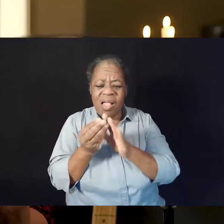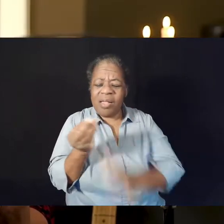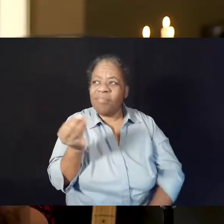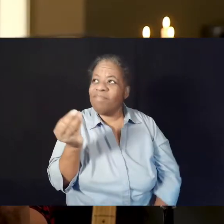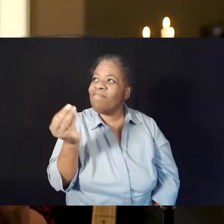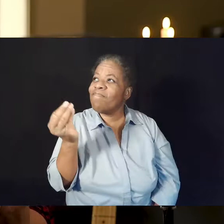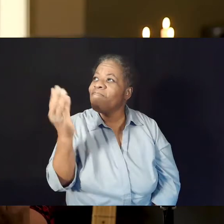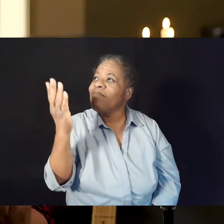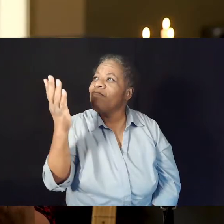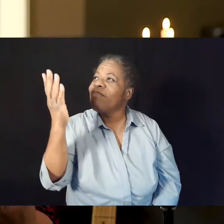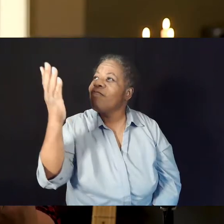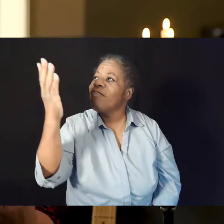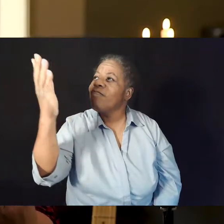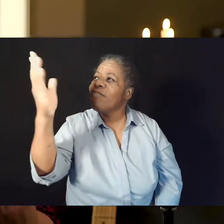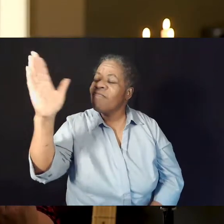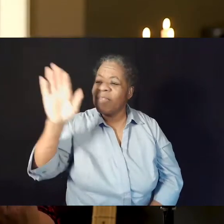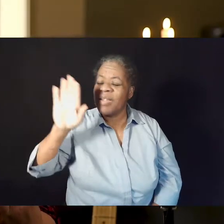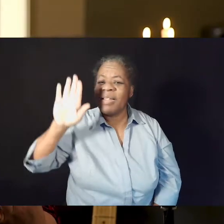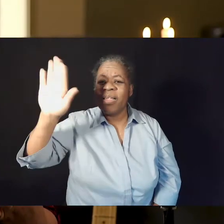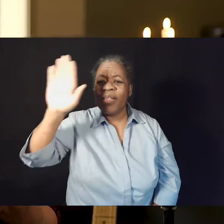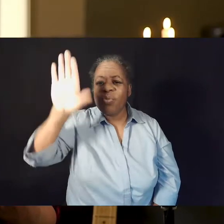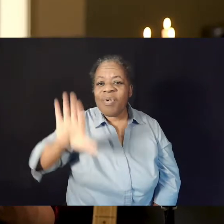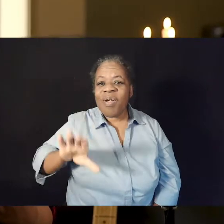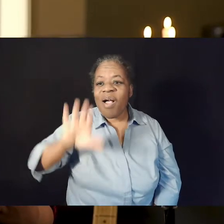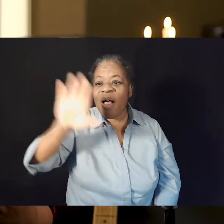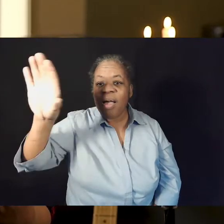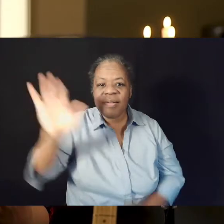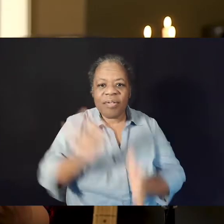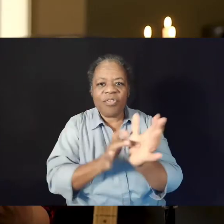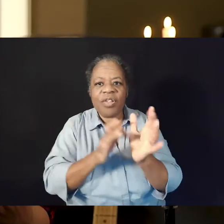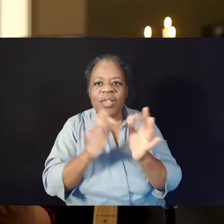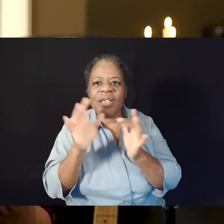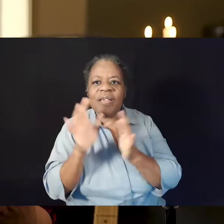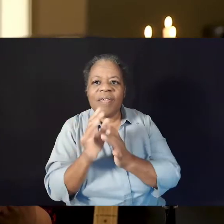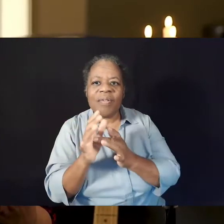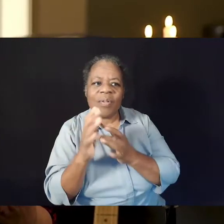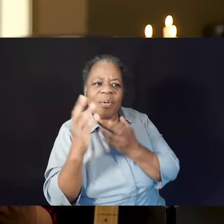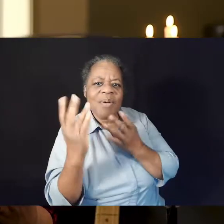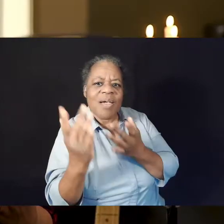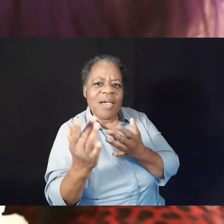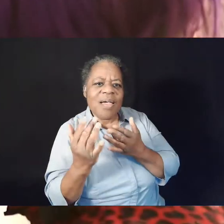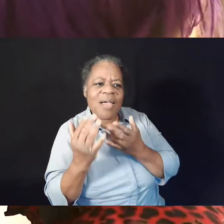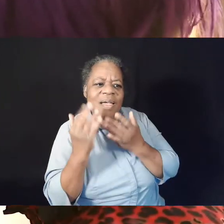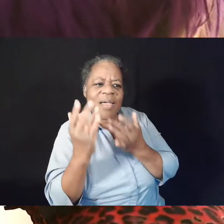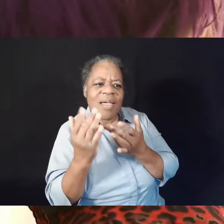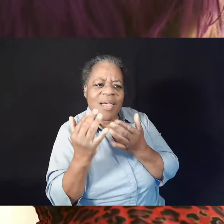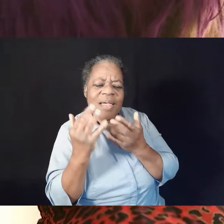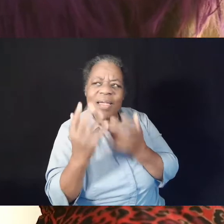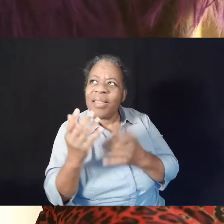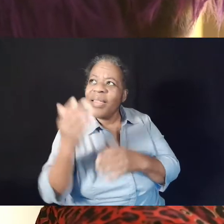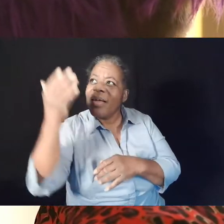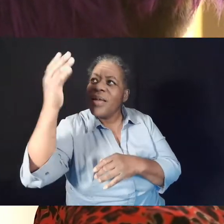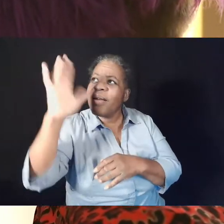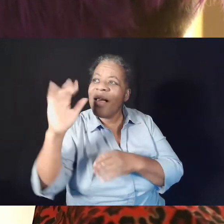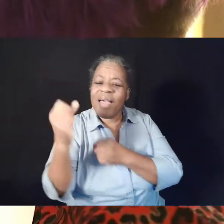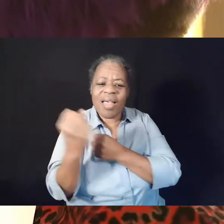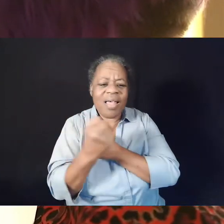the cross. Jesus is waiting. God so loved the